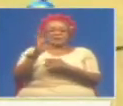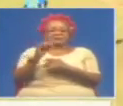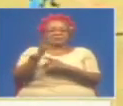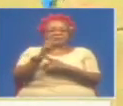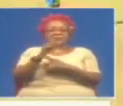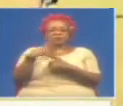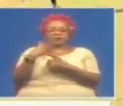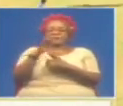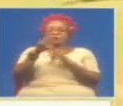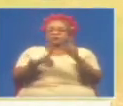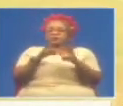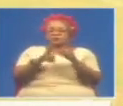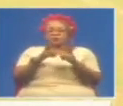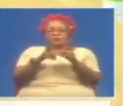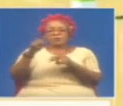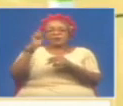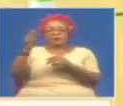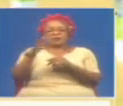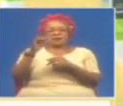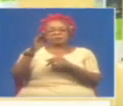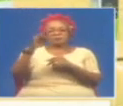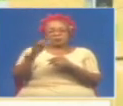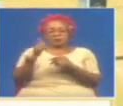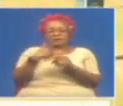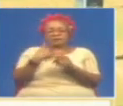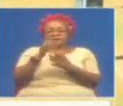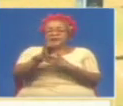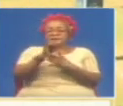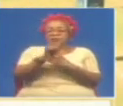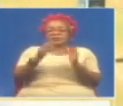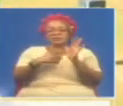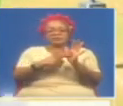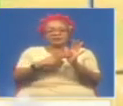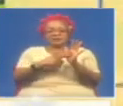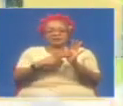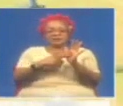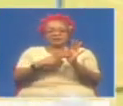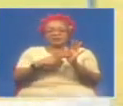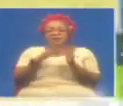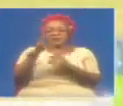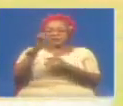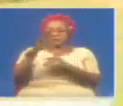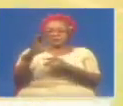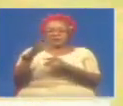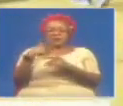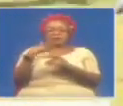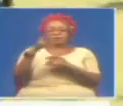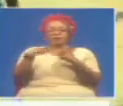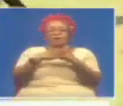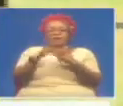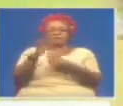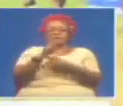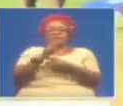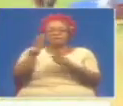Kabras 22, with the Kenya Cup champions putting in a solid defensive display. The Bunkers had to wait till the 29th minute to finally